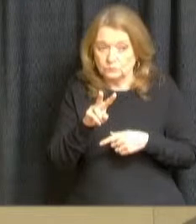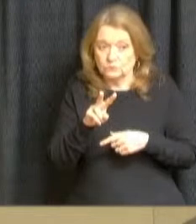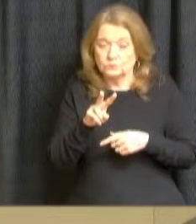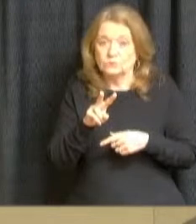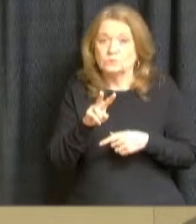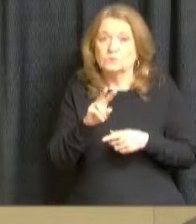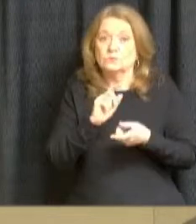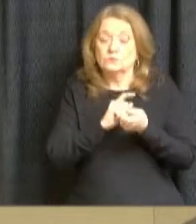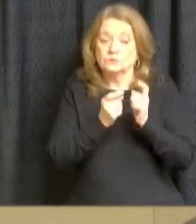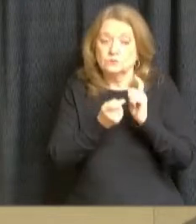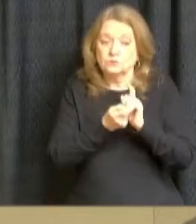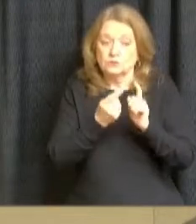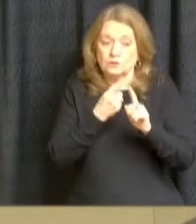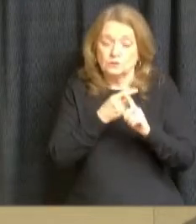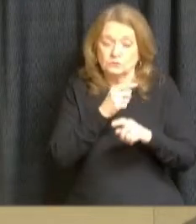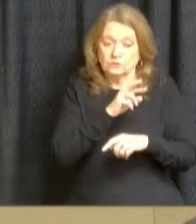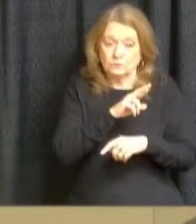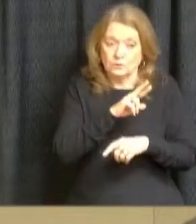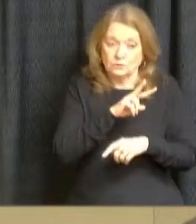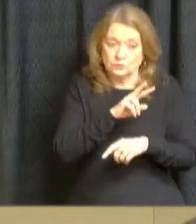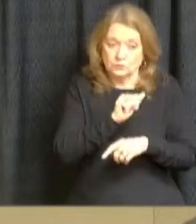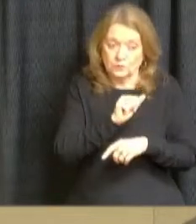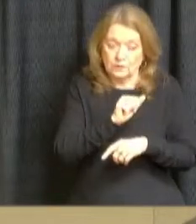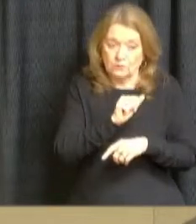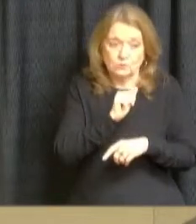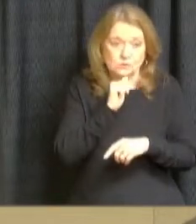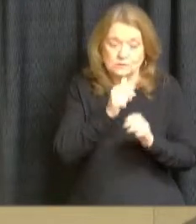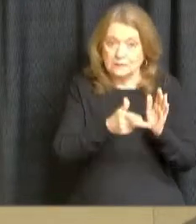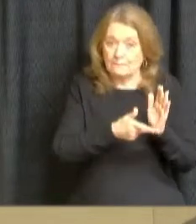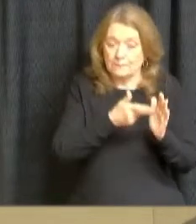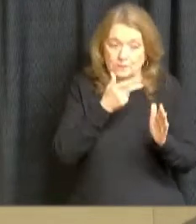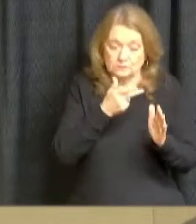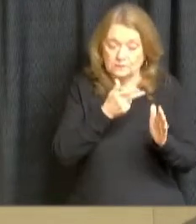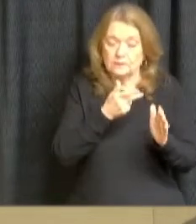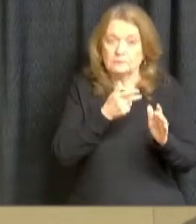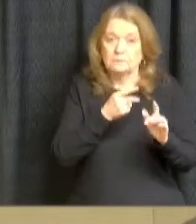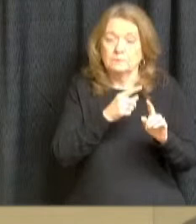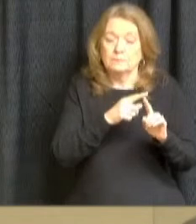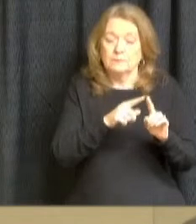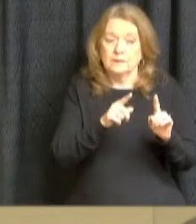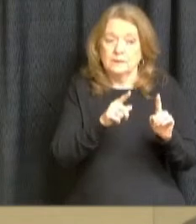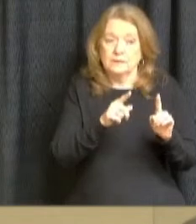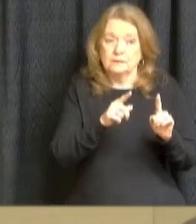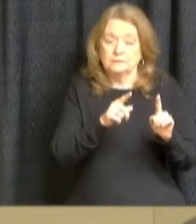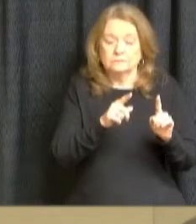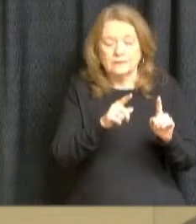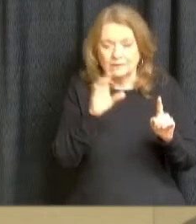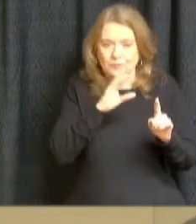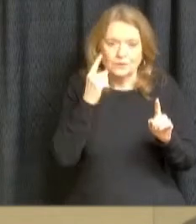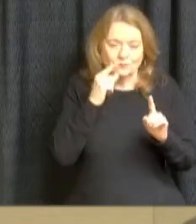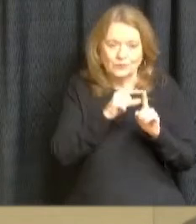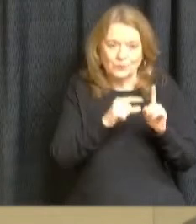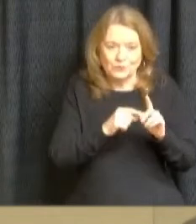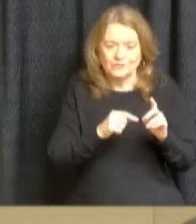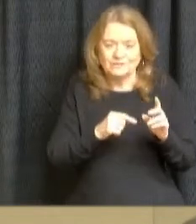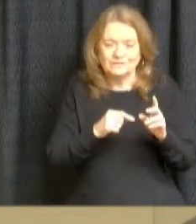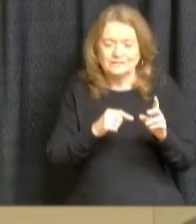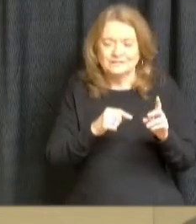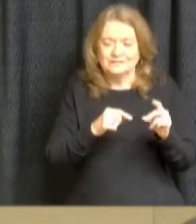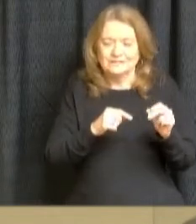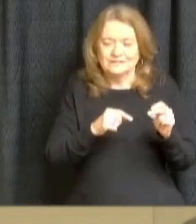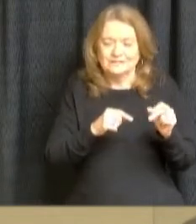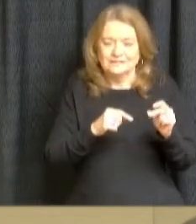from R2A, which is not multi, but now I'm looking for the word.